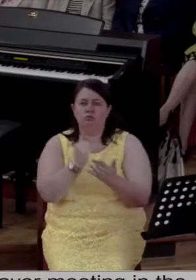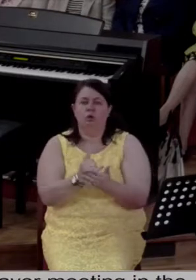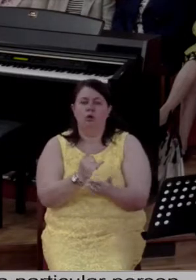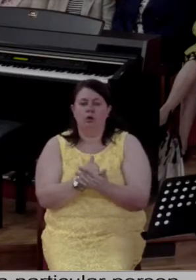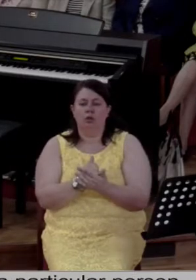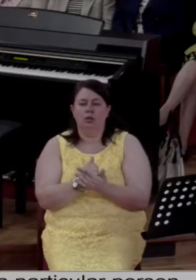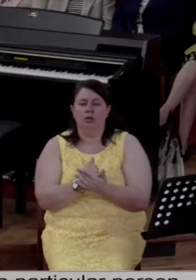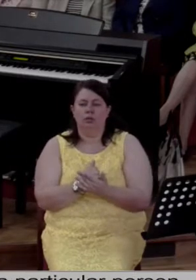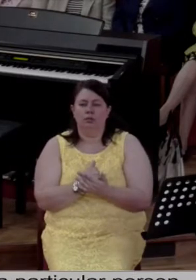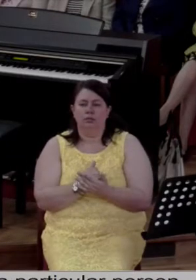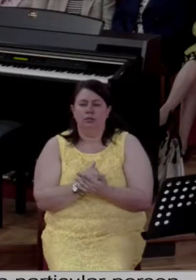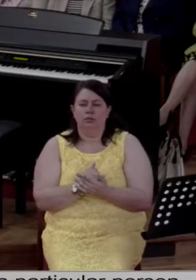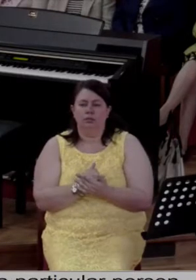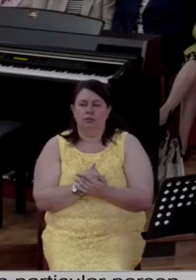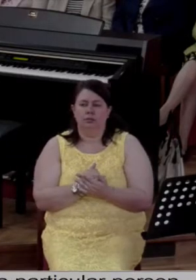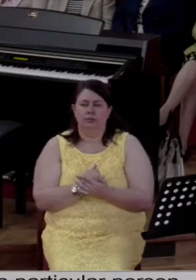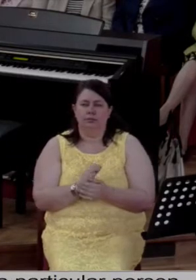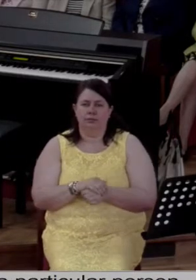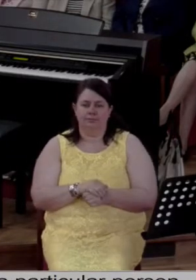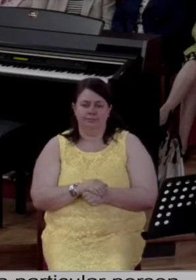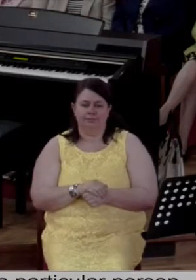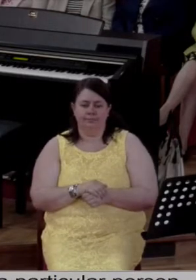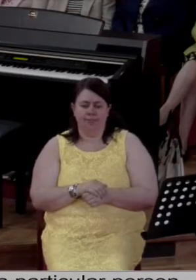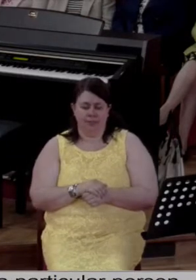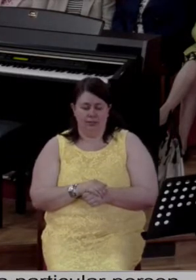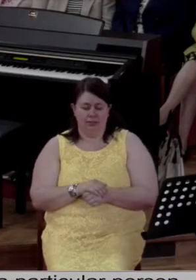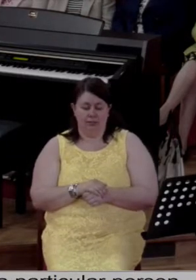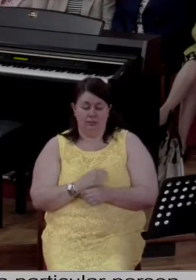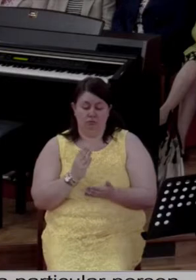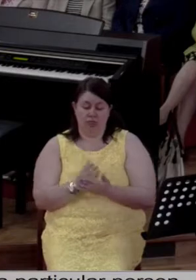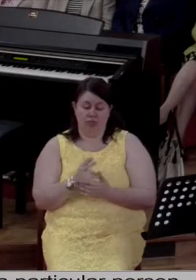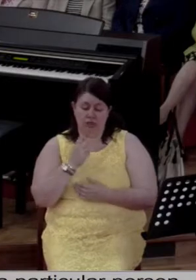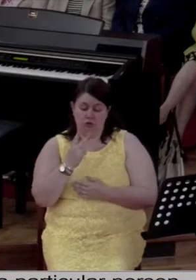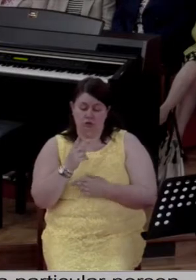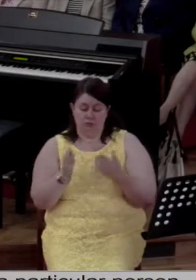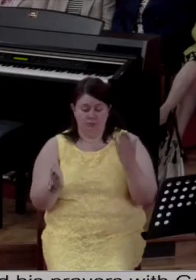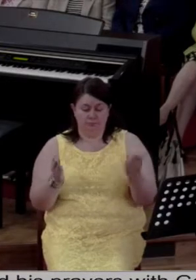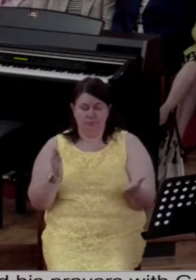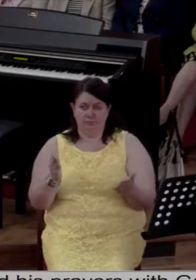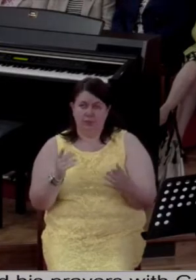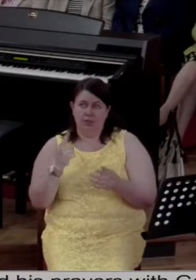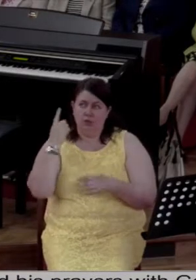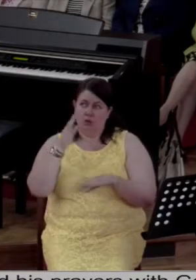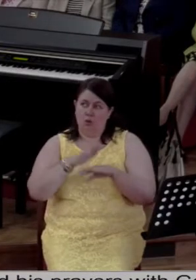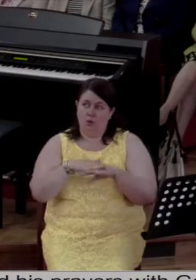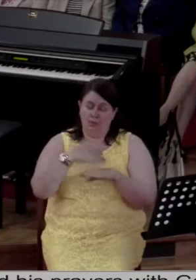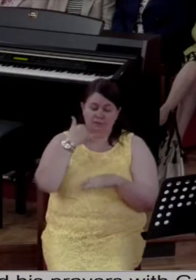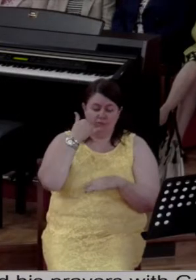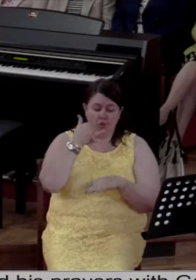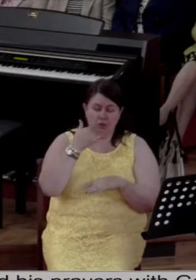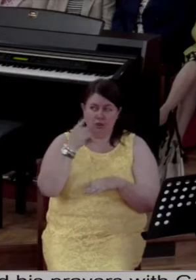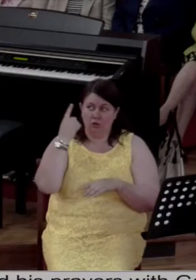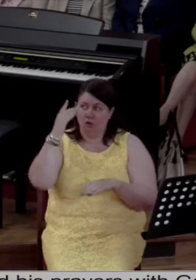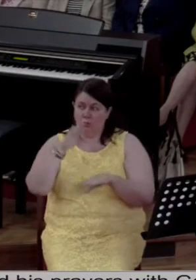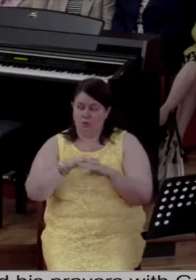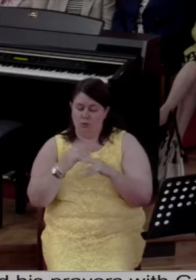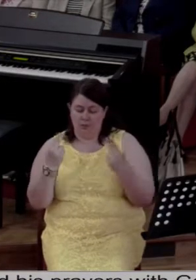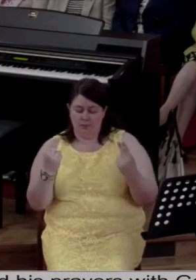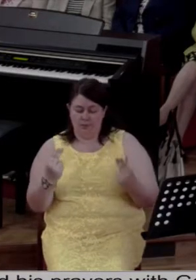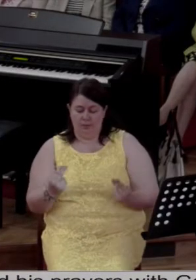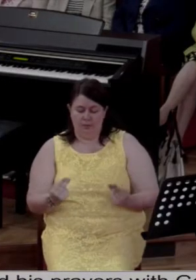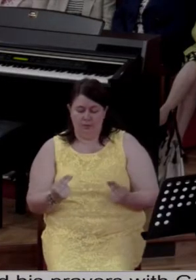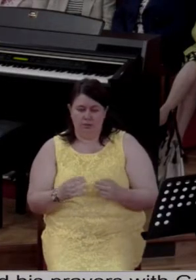There's a world of difference between God still being on the phone and God still being on the throne. If God is still